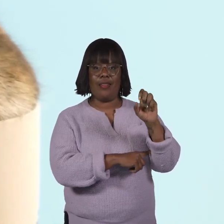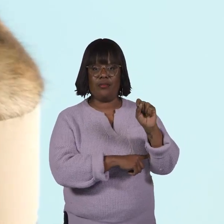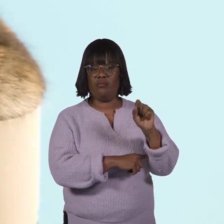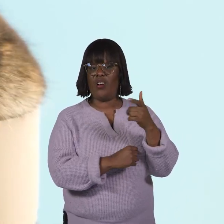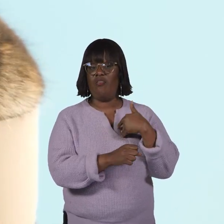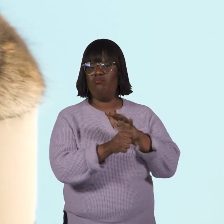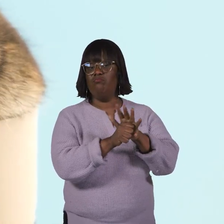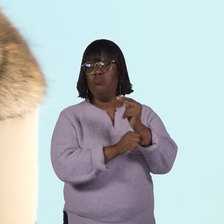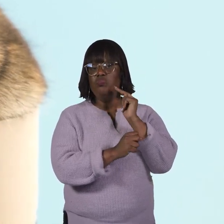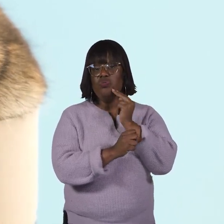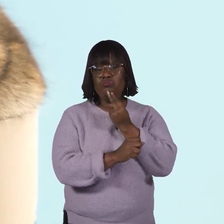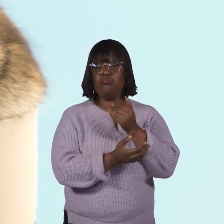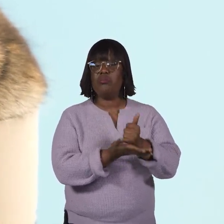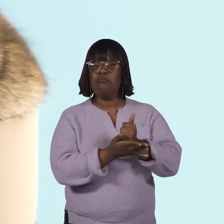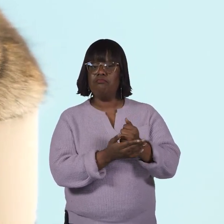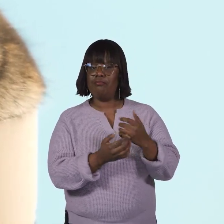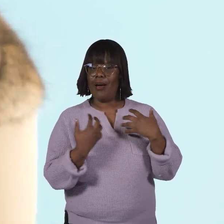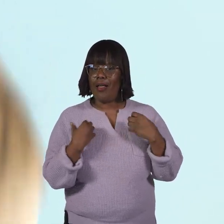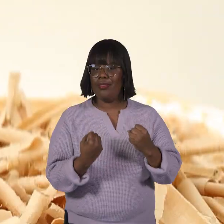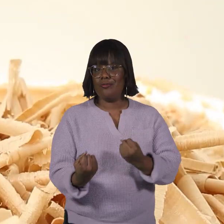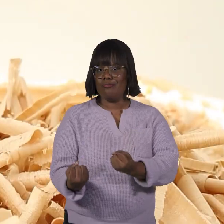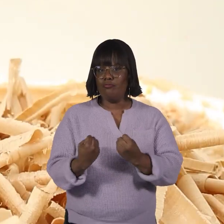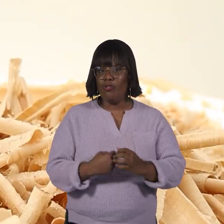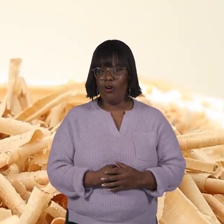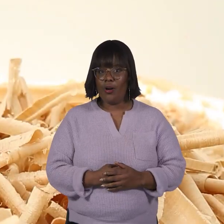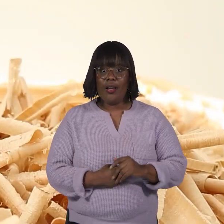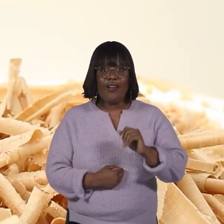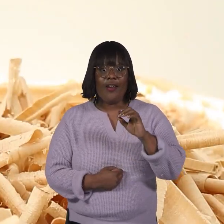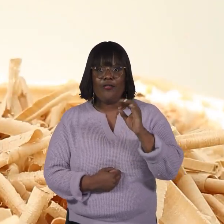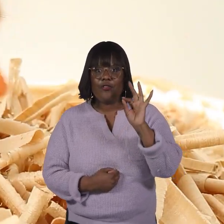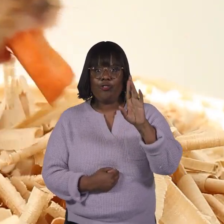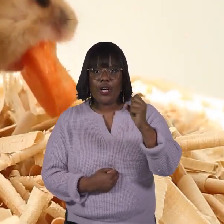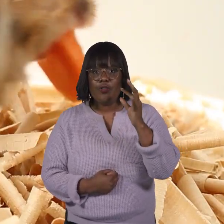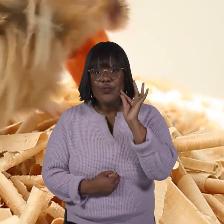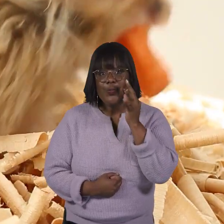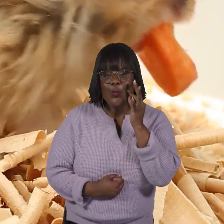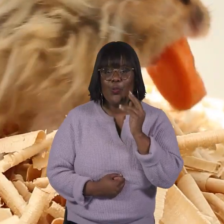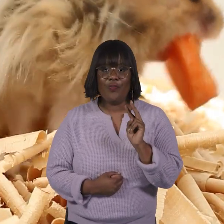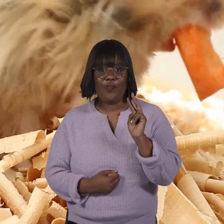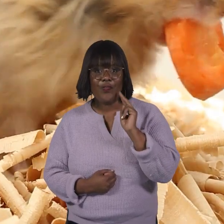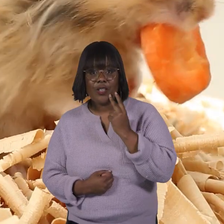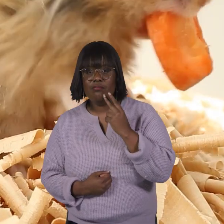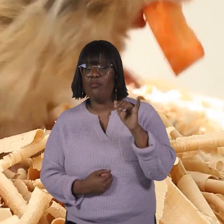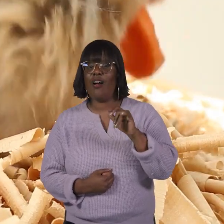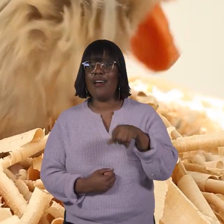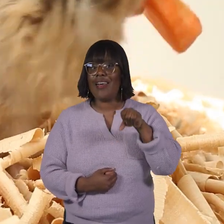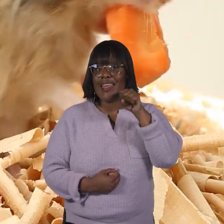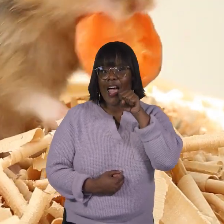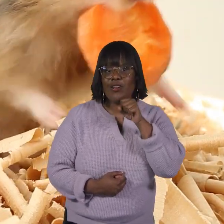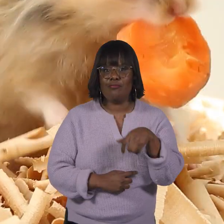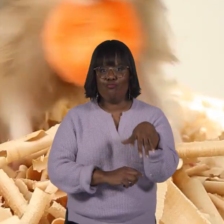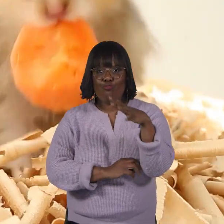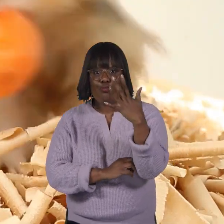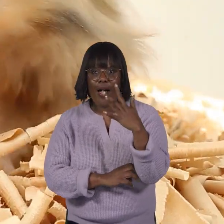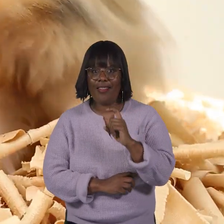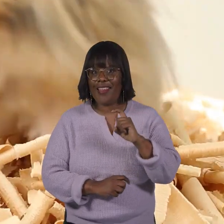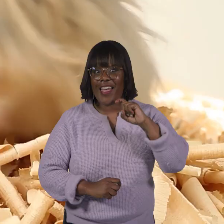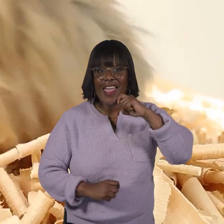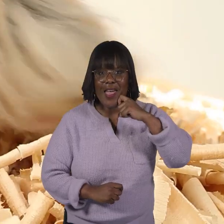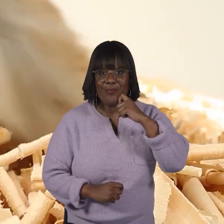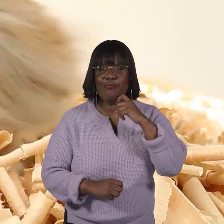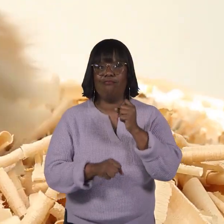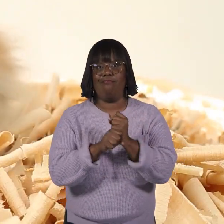essential nutrients to keep them healthy and strong additionally fresh fruits and vegetables such as carrots broccoli and